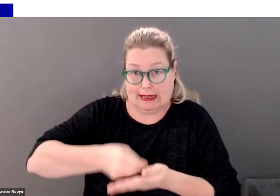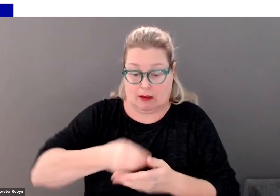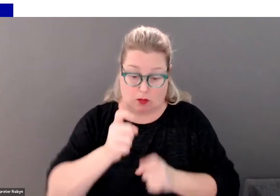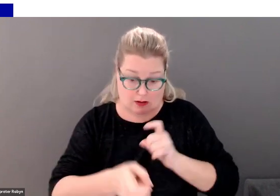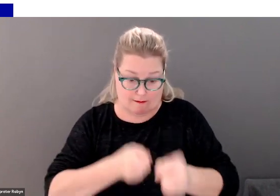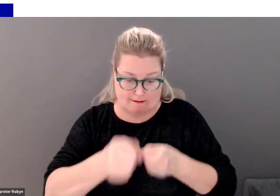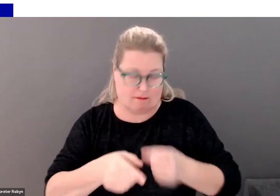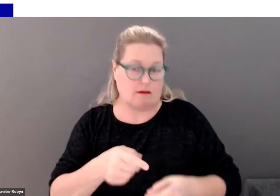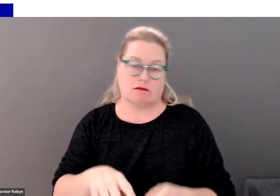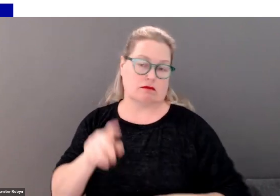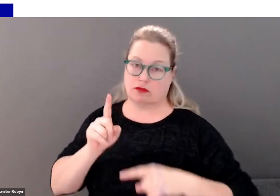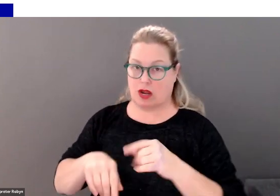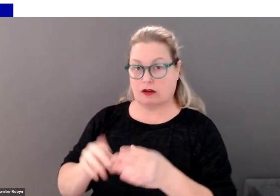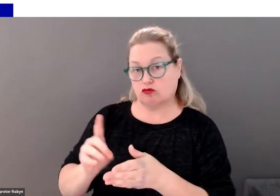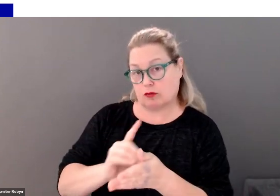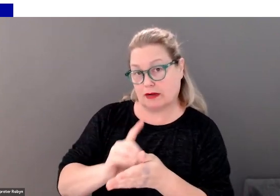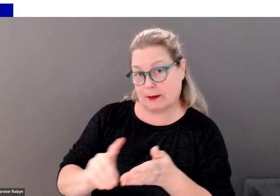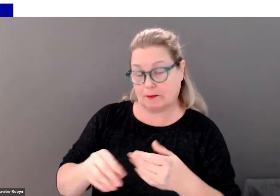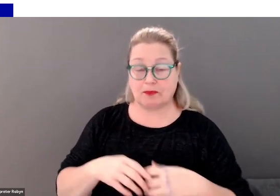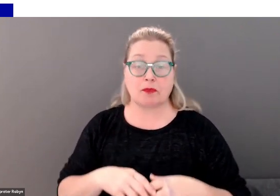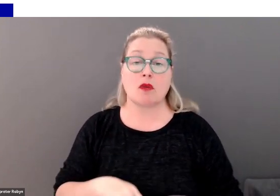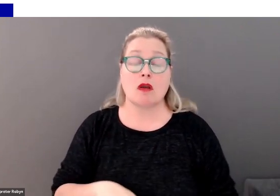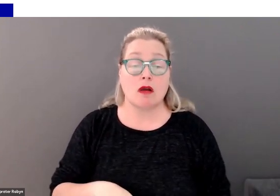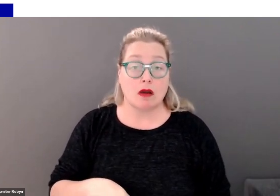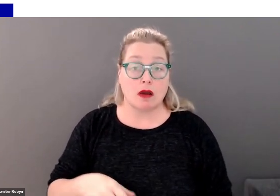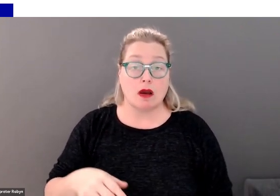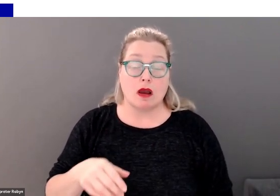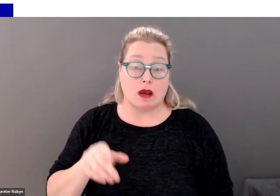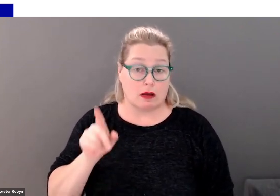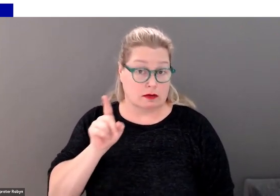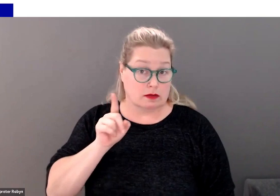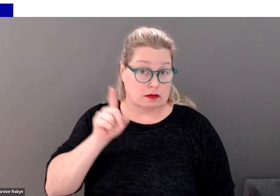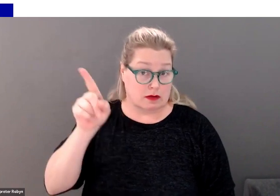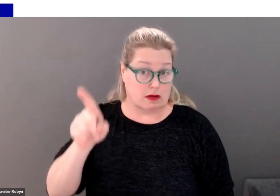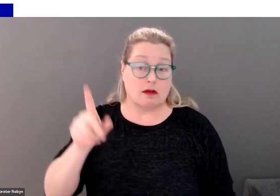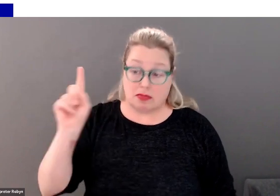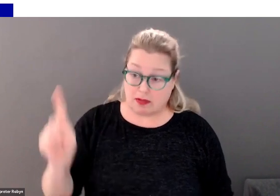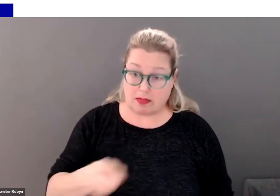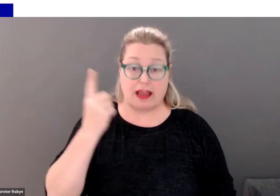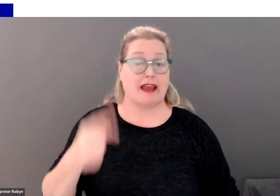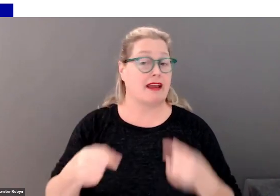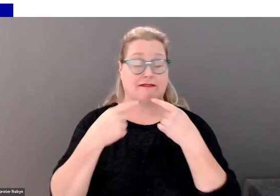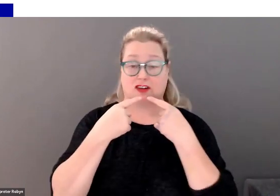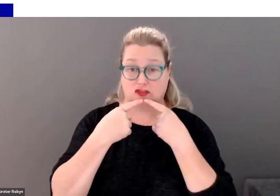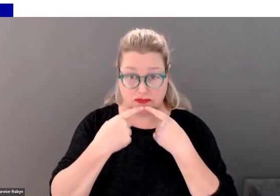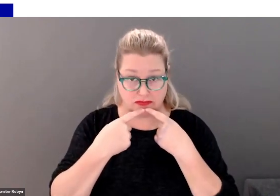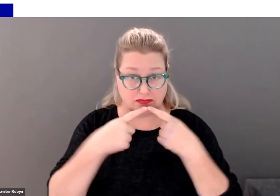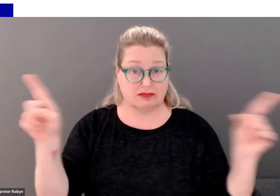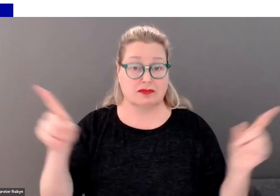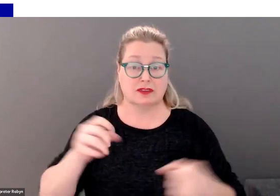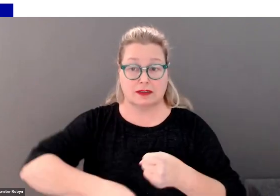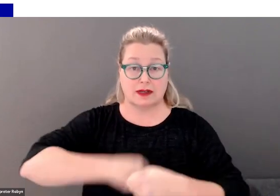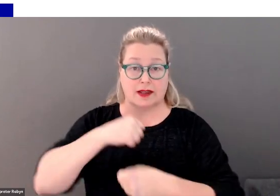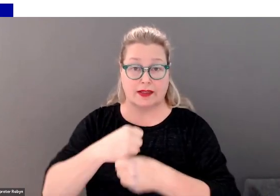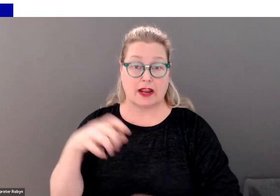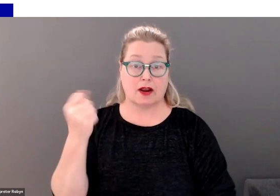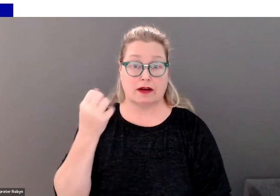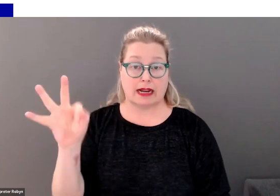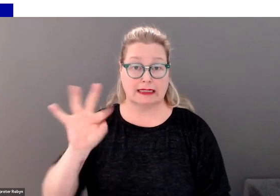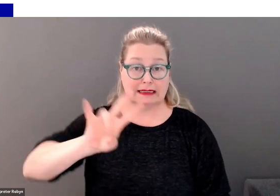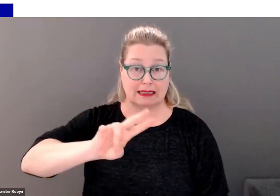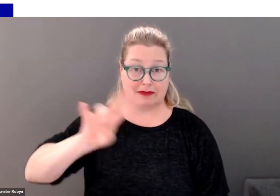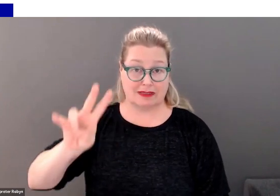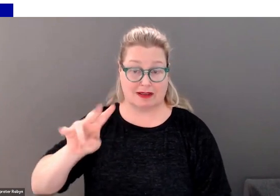Allison referenced, HHS first issued the Section 504 regulations in 1977, and we've only minimally updated